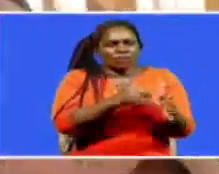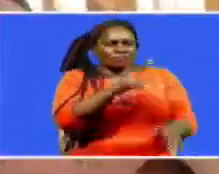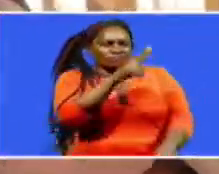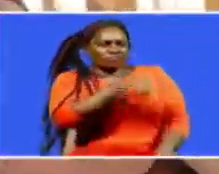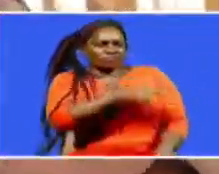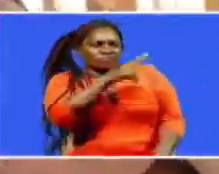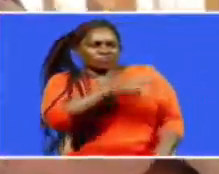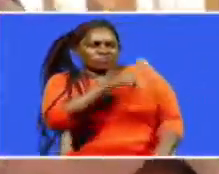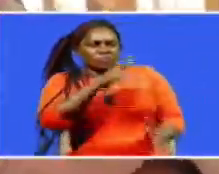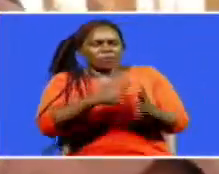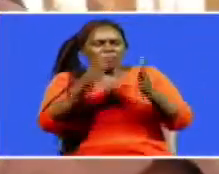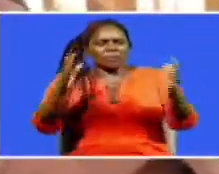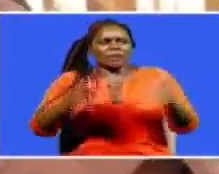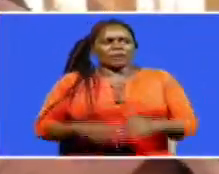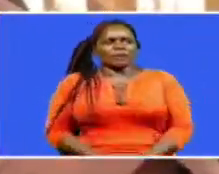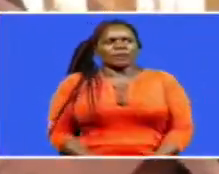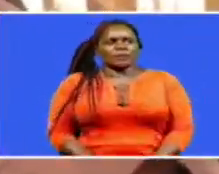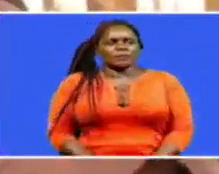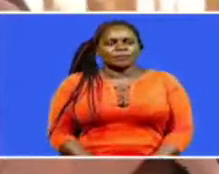stigma.